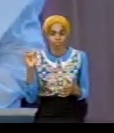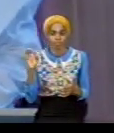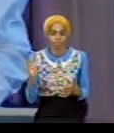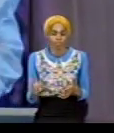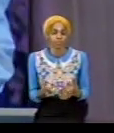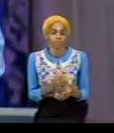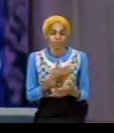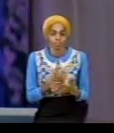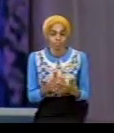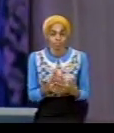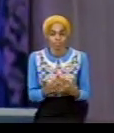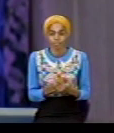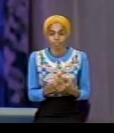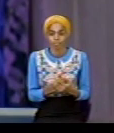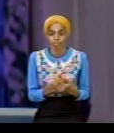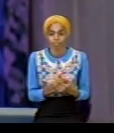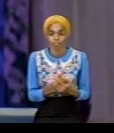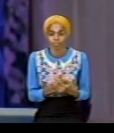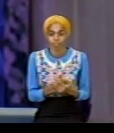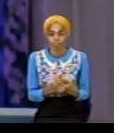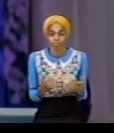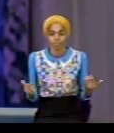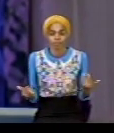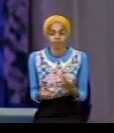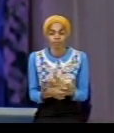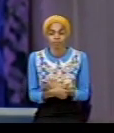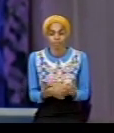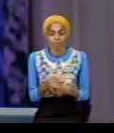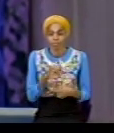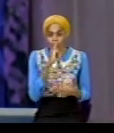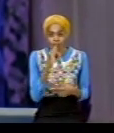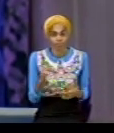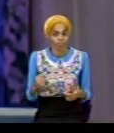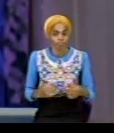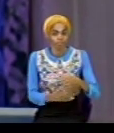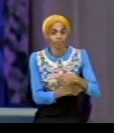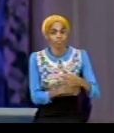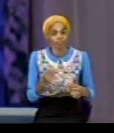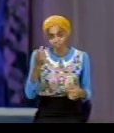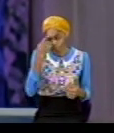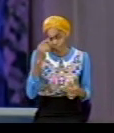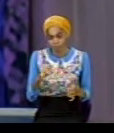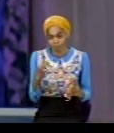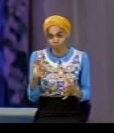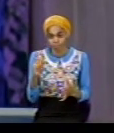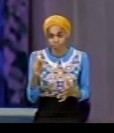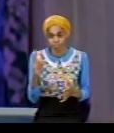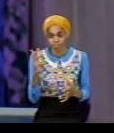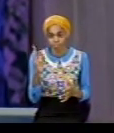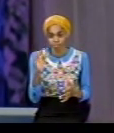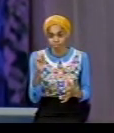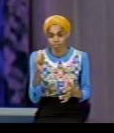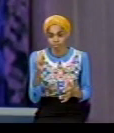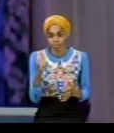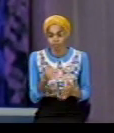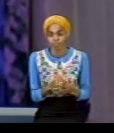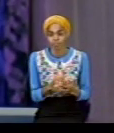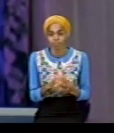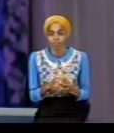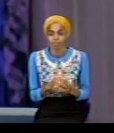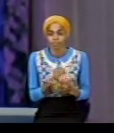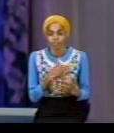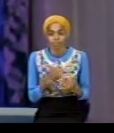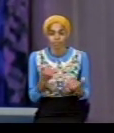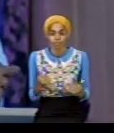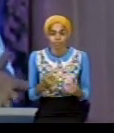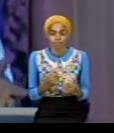by the grace of God, I'm Deputy Governor of Kwara State. And one thing I experienced when I became Deputy Governor, I used to